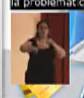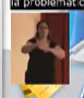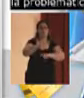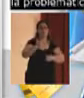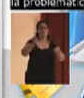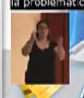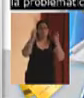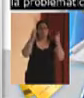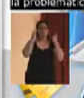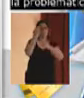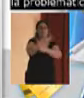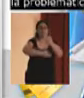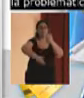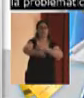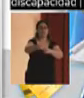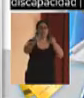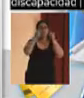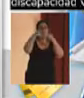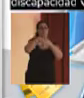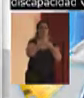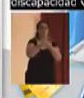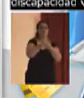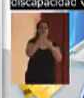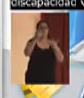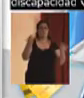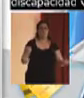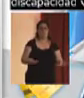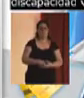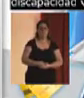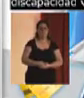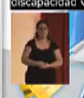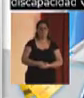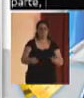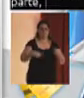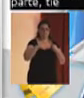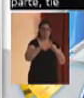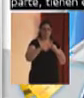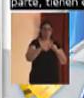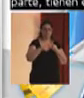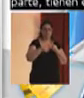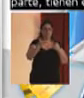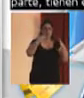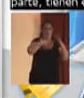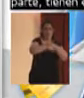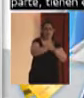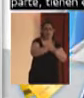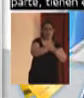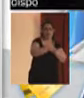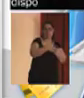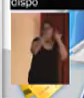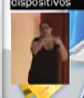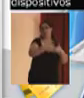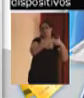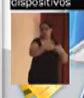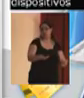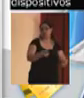the problem that students with visual disability have in the classroom? Well, on the one hand, they have the problem